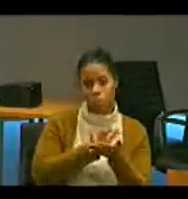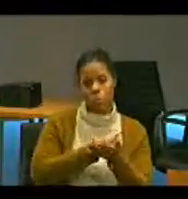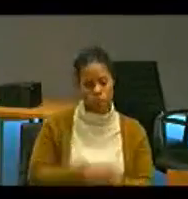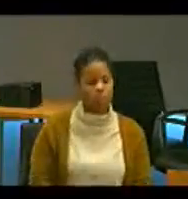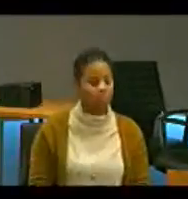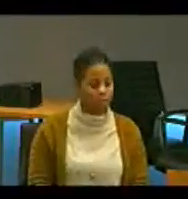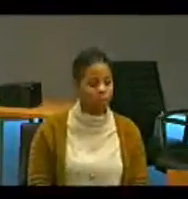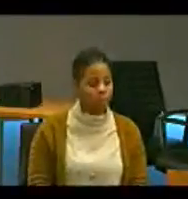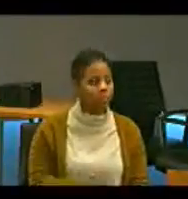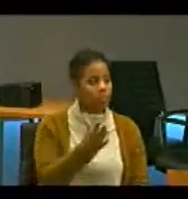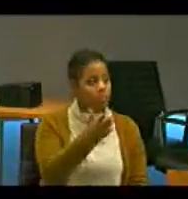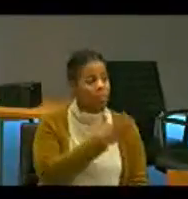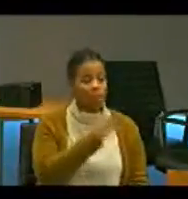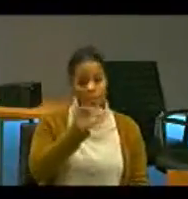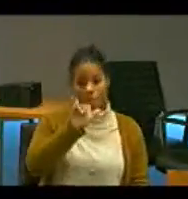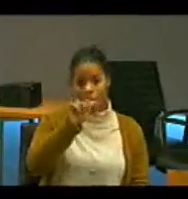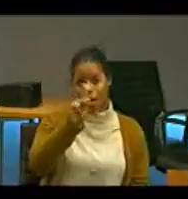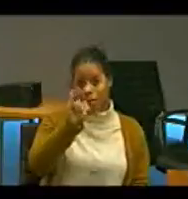Commissioner Yaki, do you have a question?